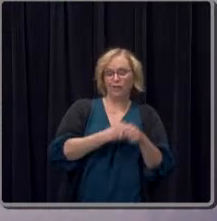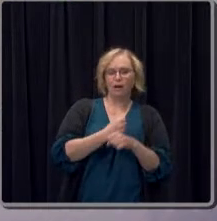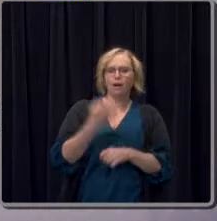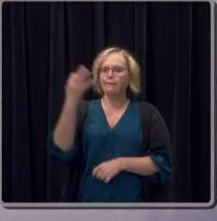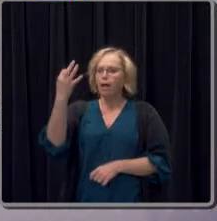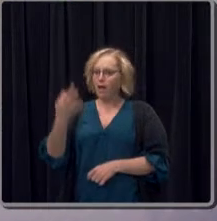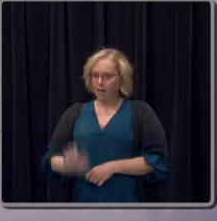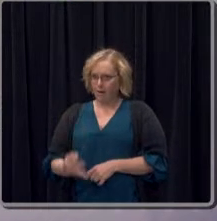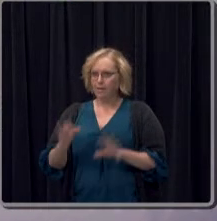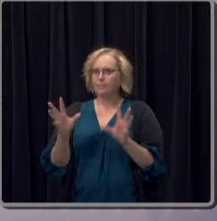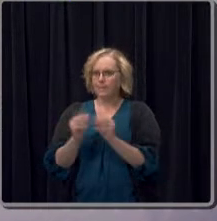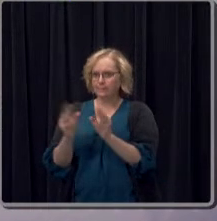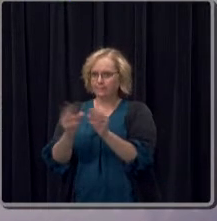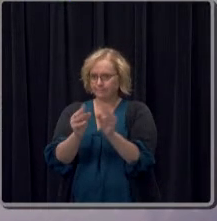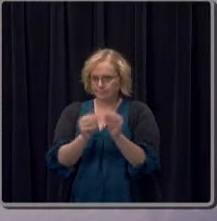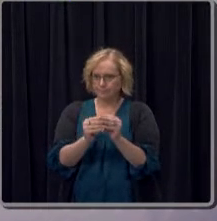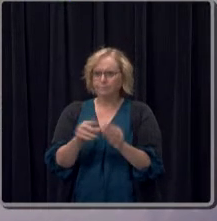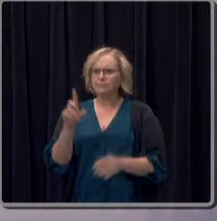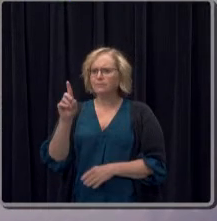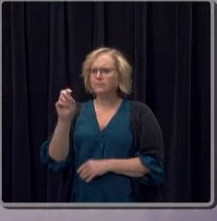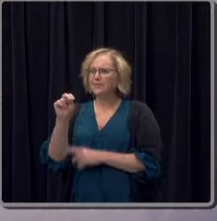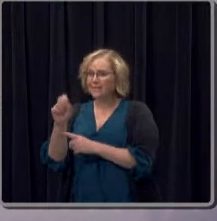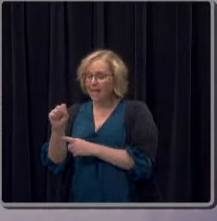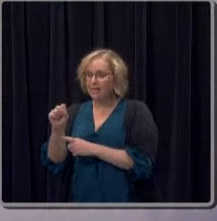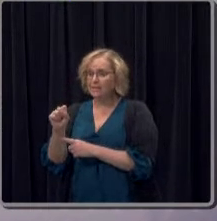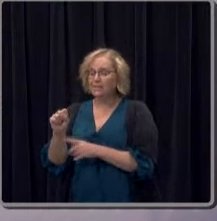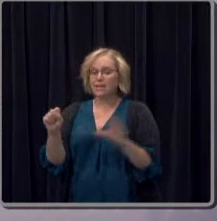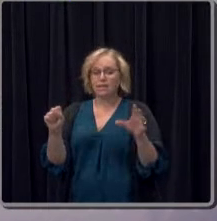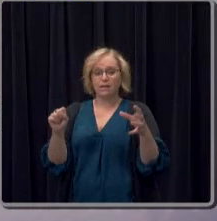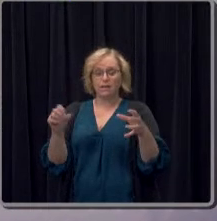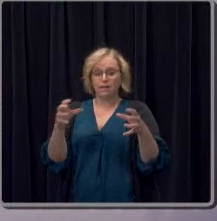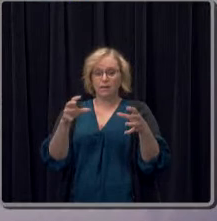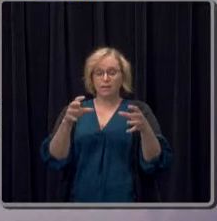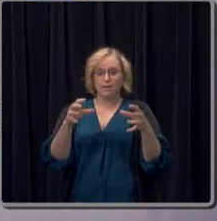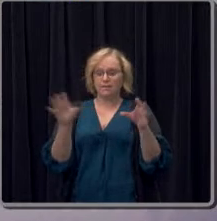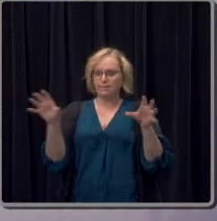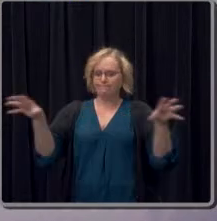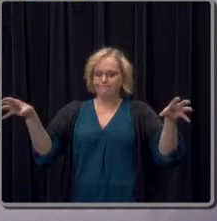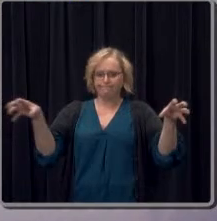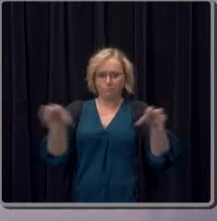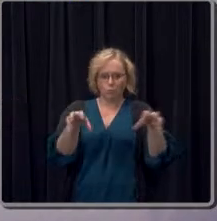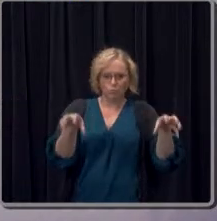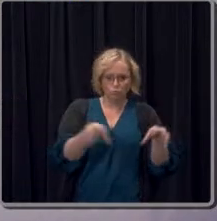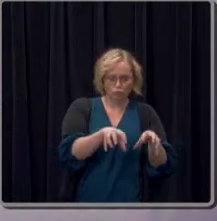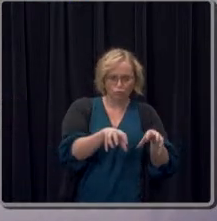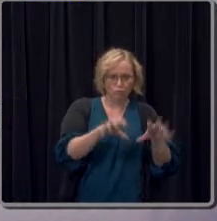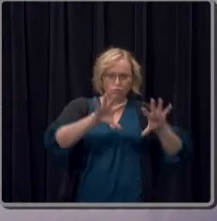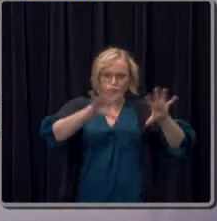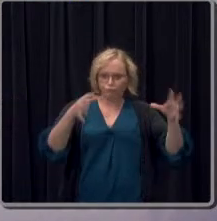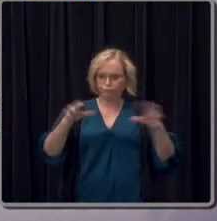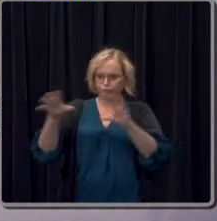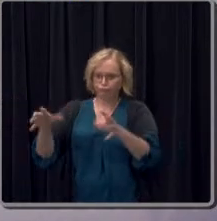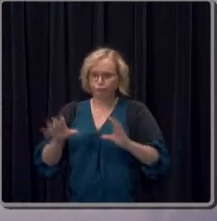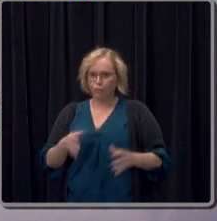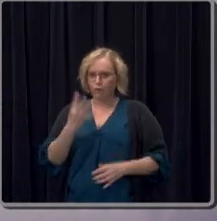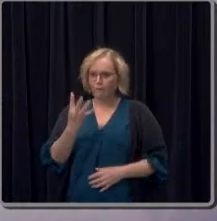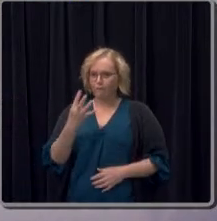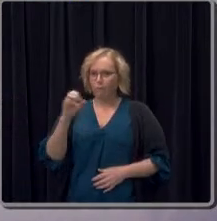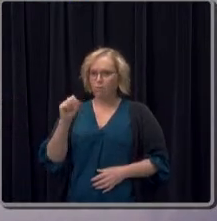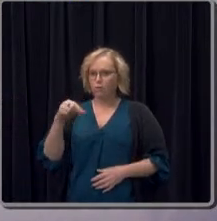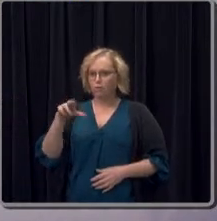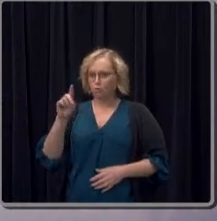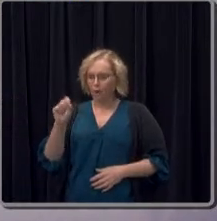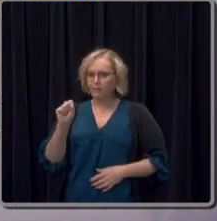And then dens are then grouped together into 4 squads, and they work towards earning tokens by